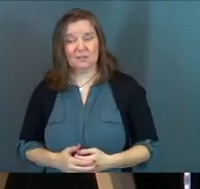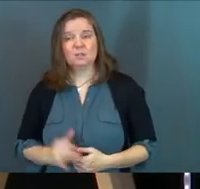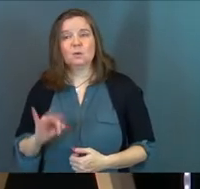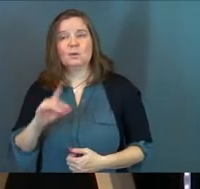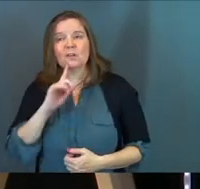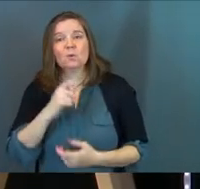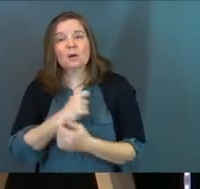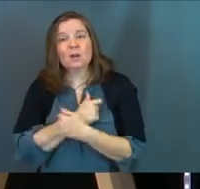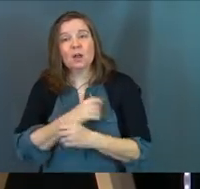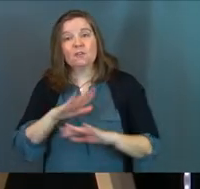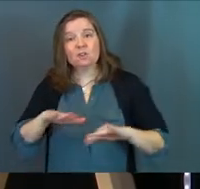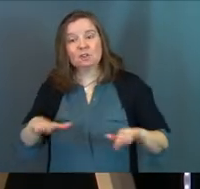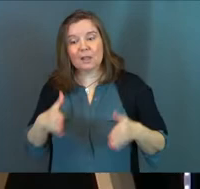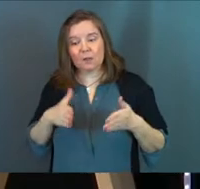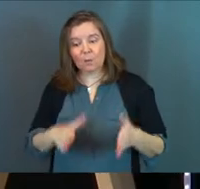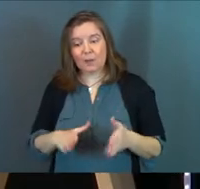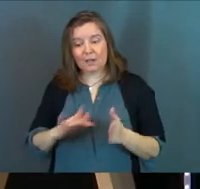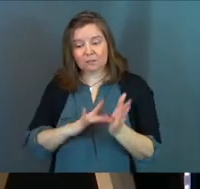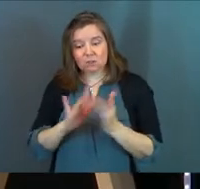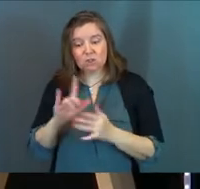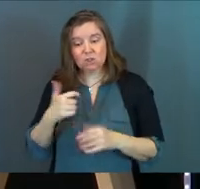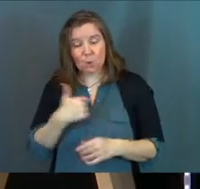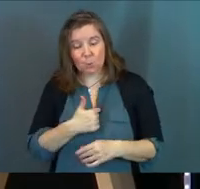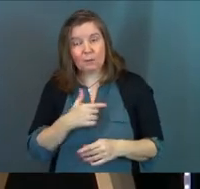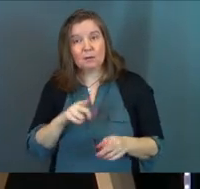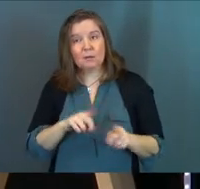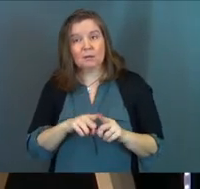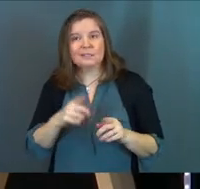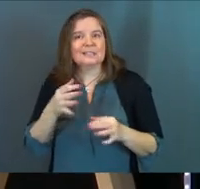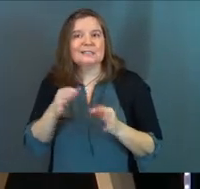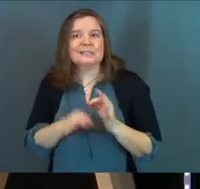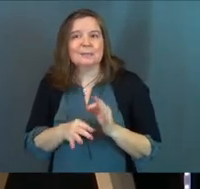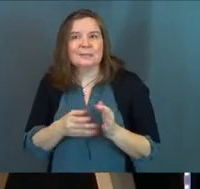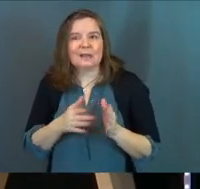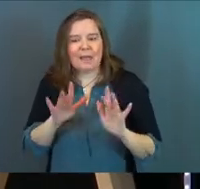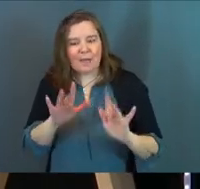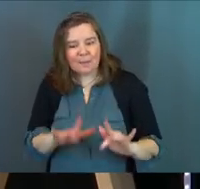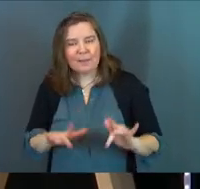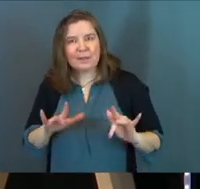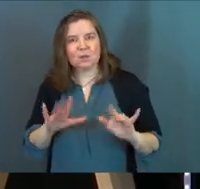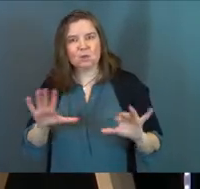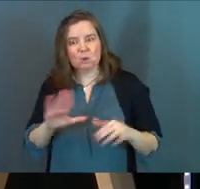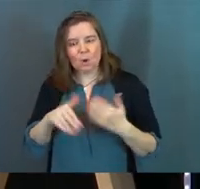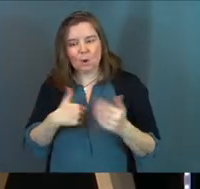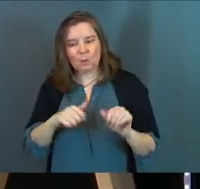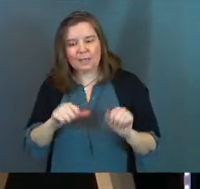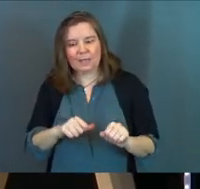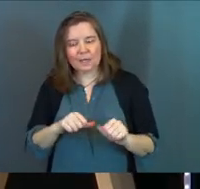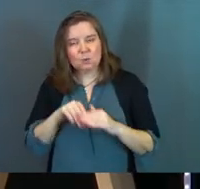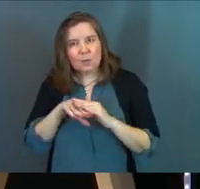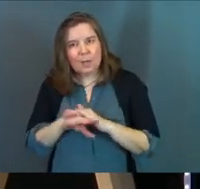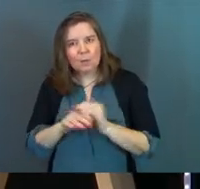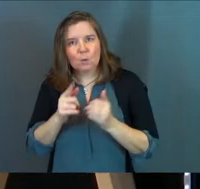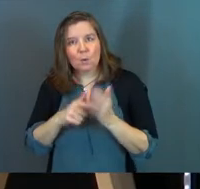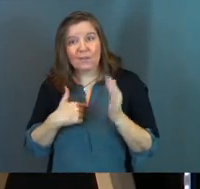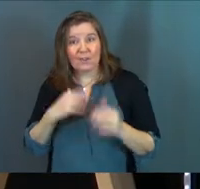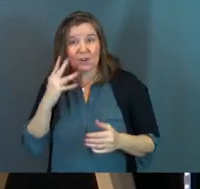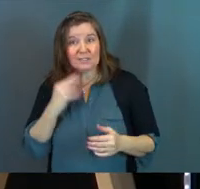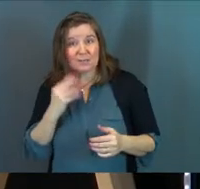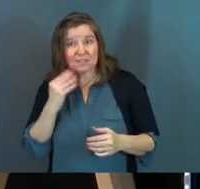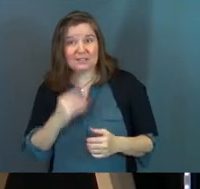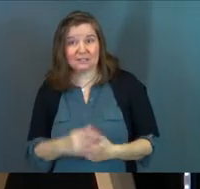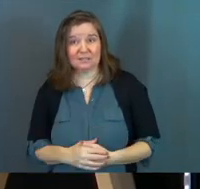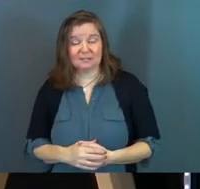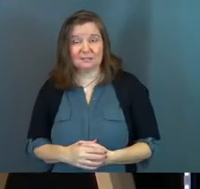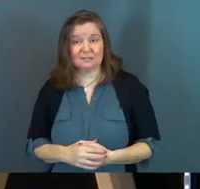So if we're going to love our children in the way of Jesus, should we not, just simple empathy, Do all we can to enter into what they're